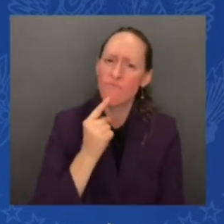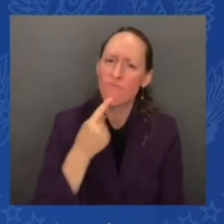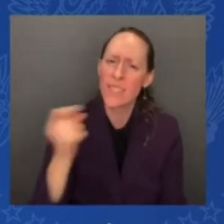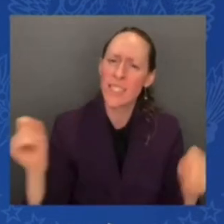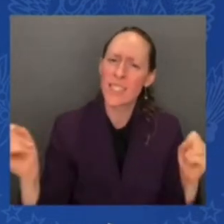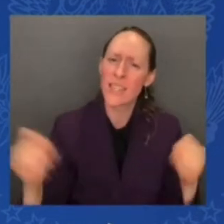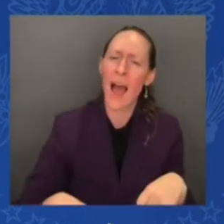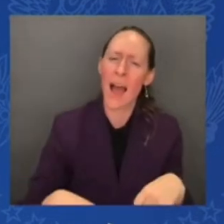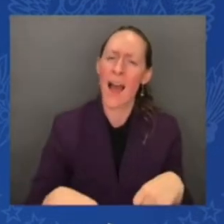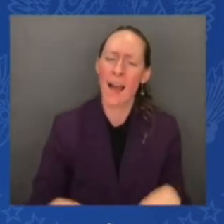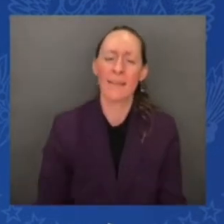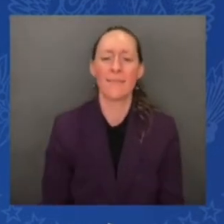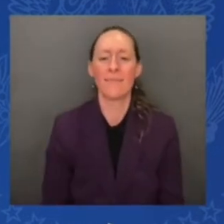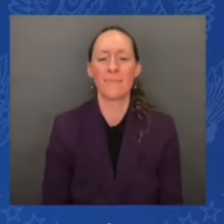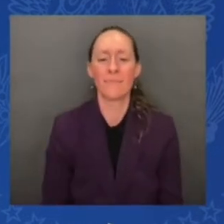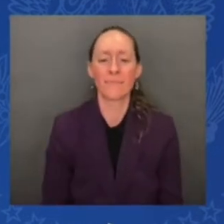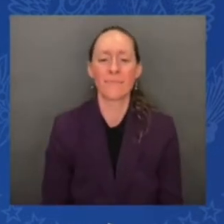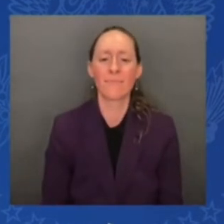term.